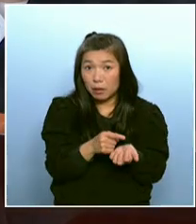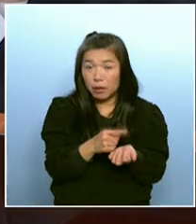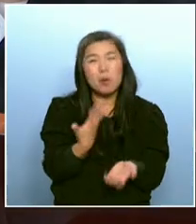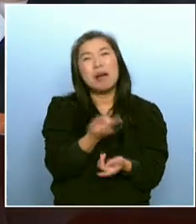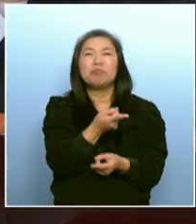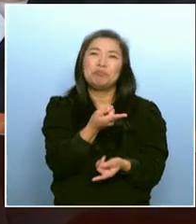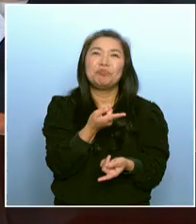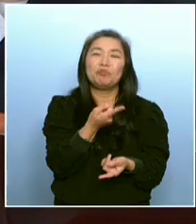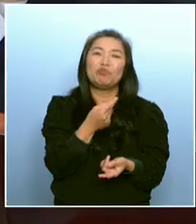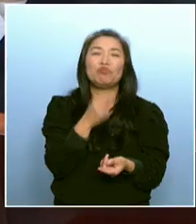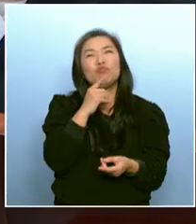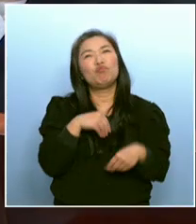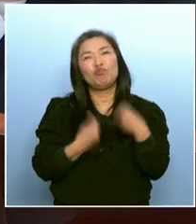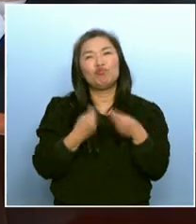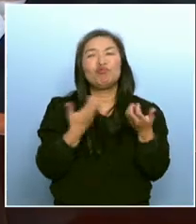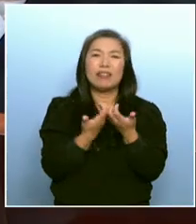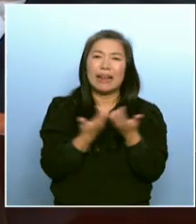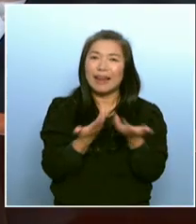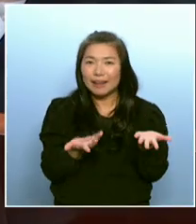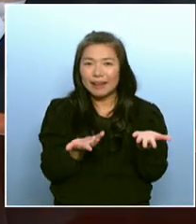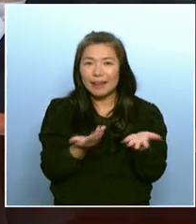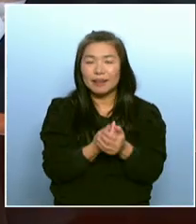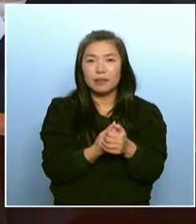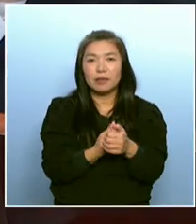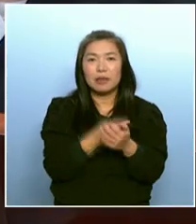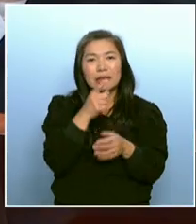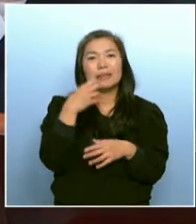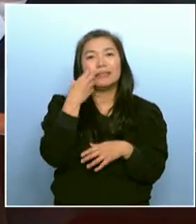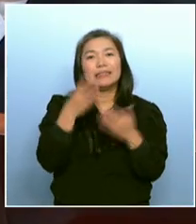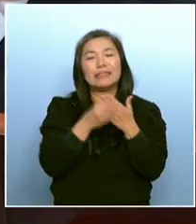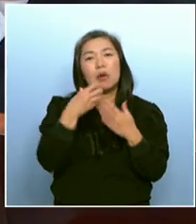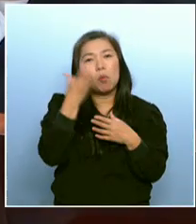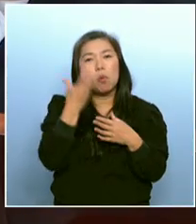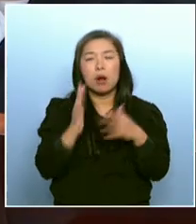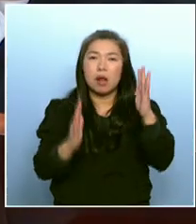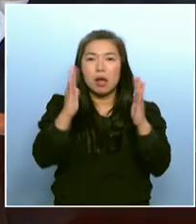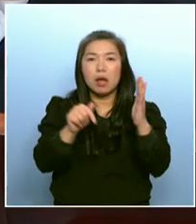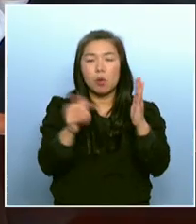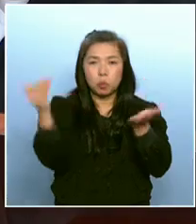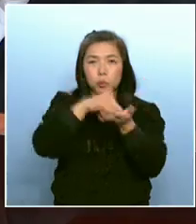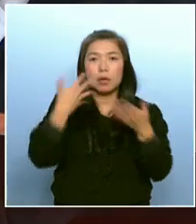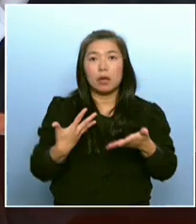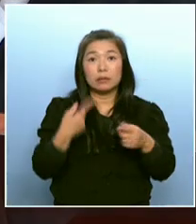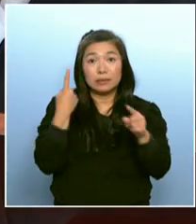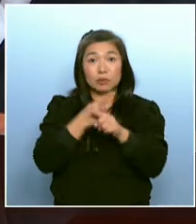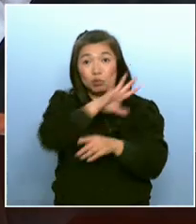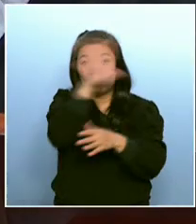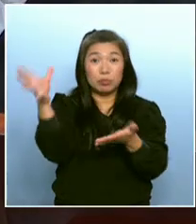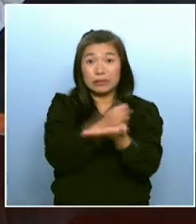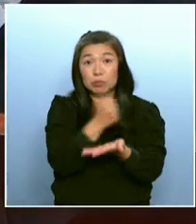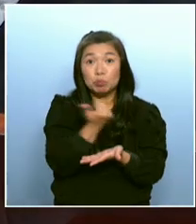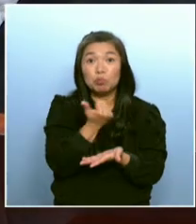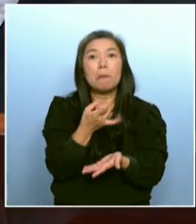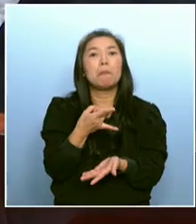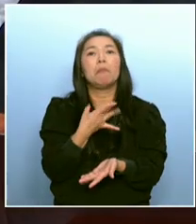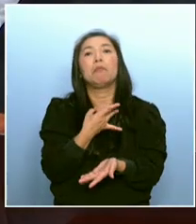the $130 million a precise estimate of how much